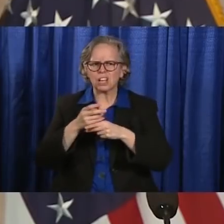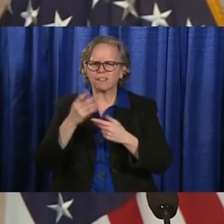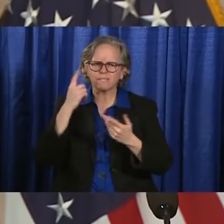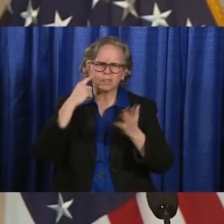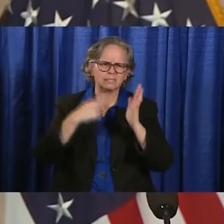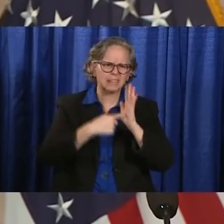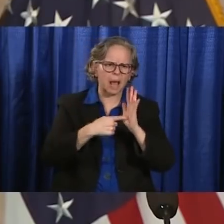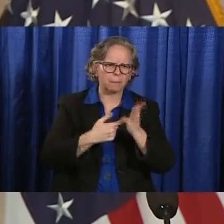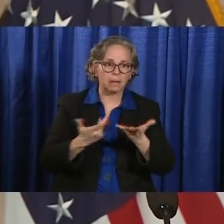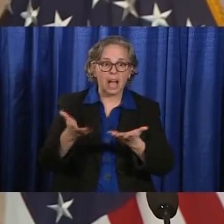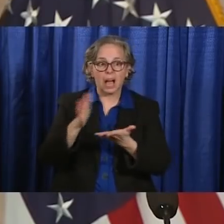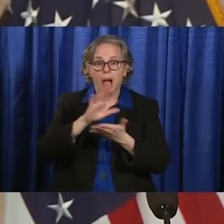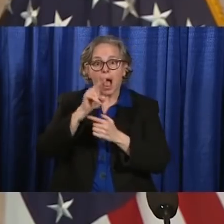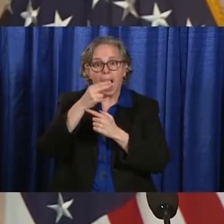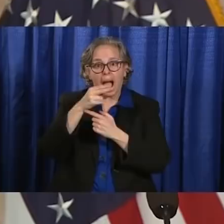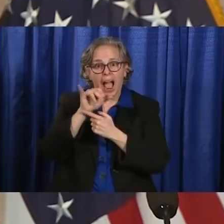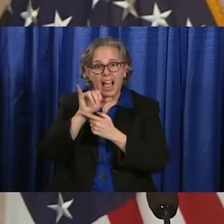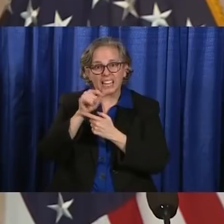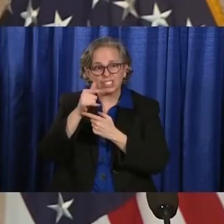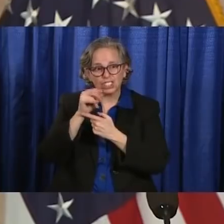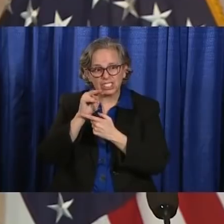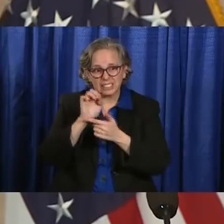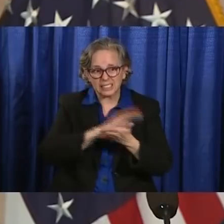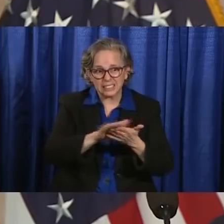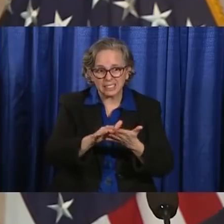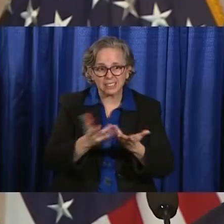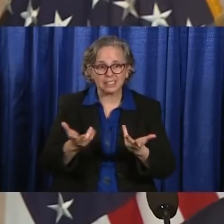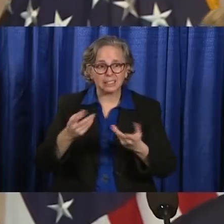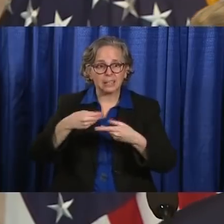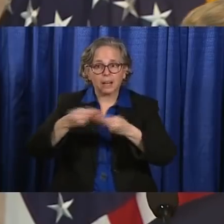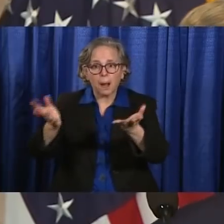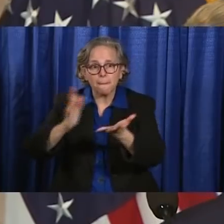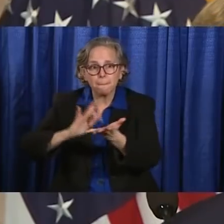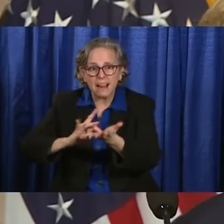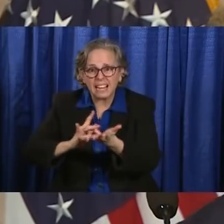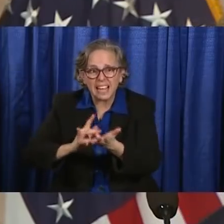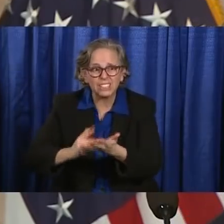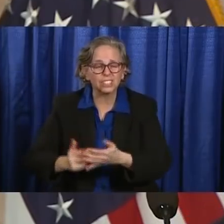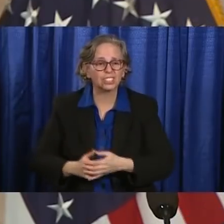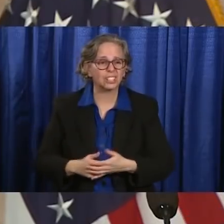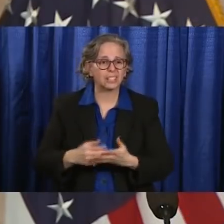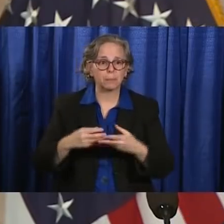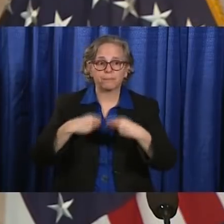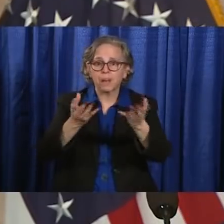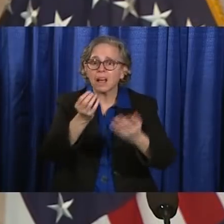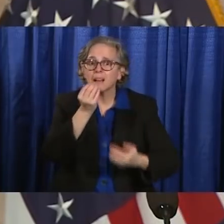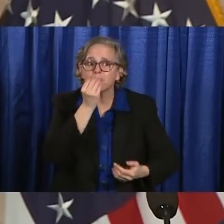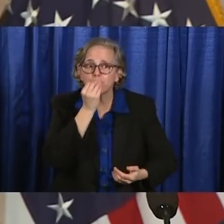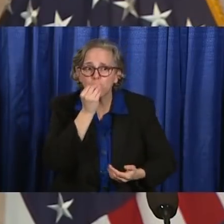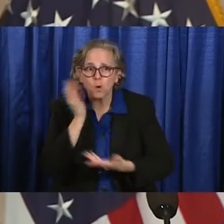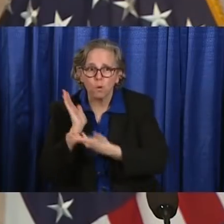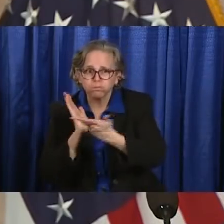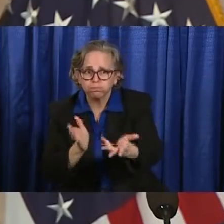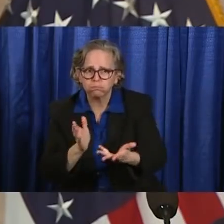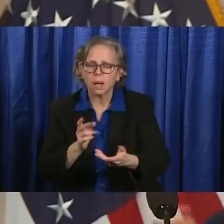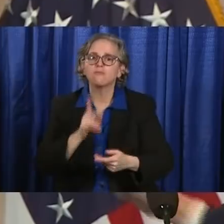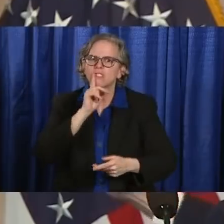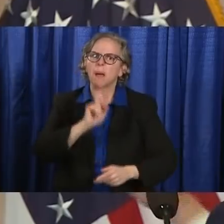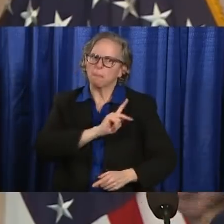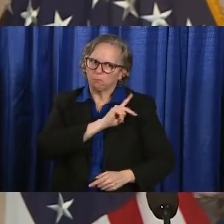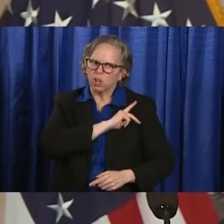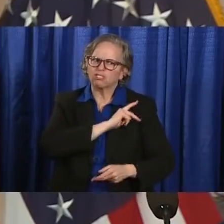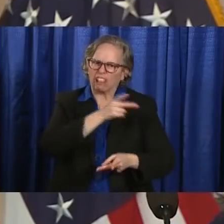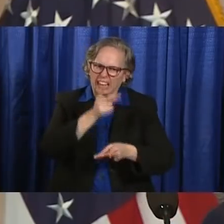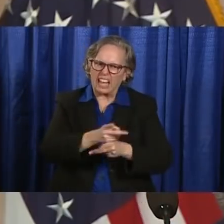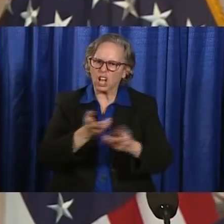hygiene, administering medications, and ensuring access to meals and personal care services. Now, in some